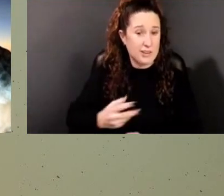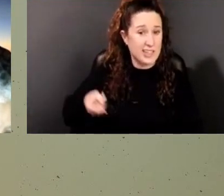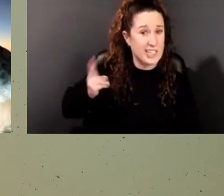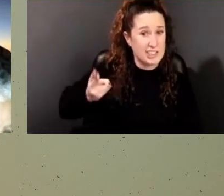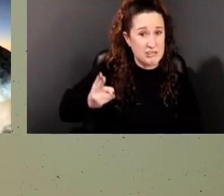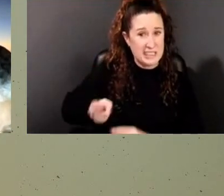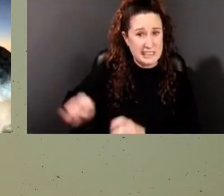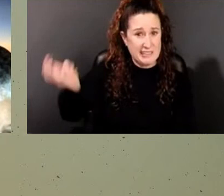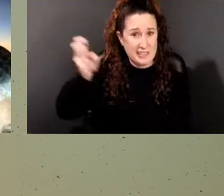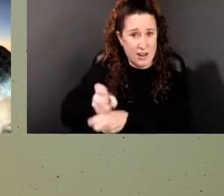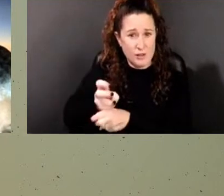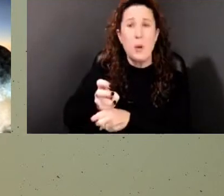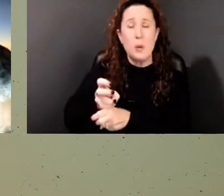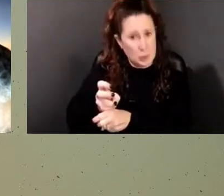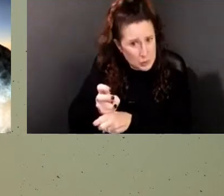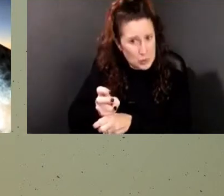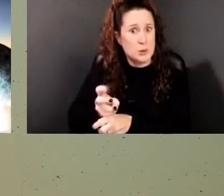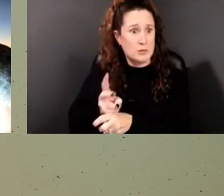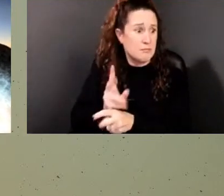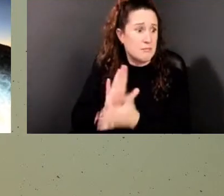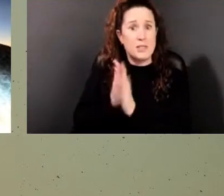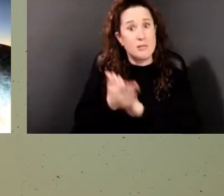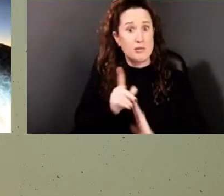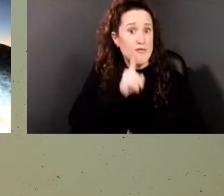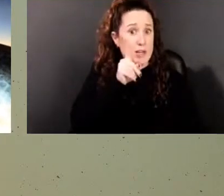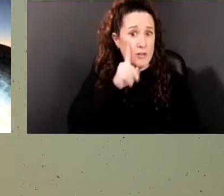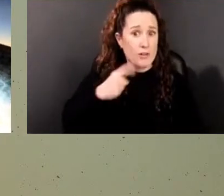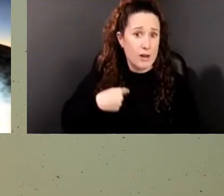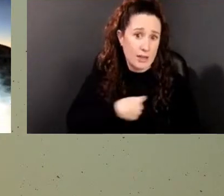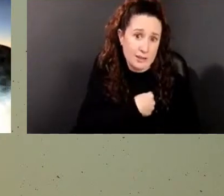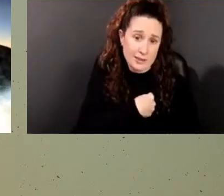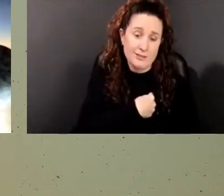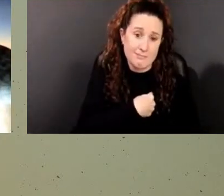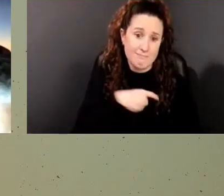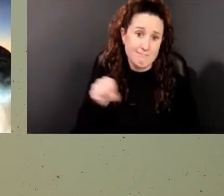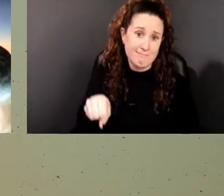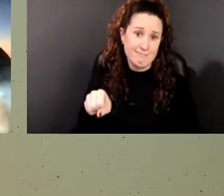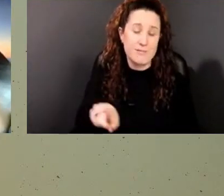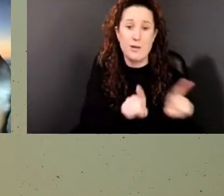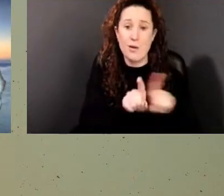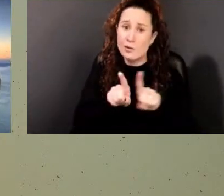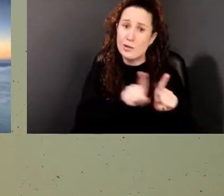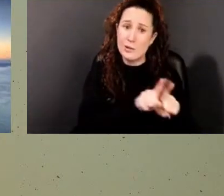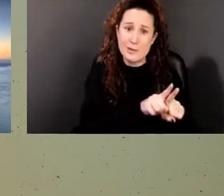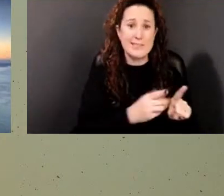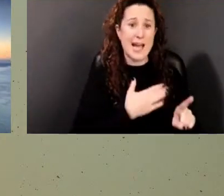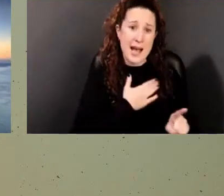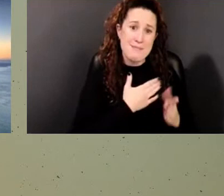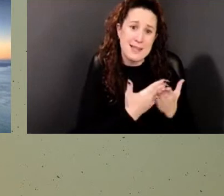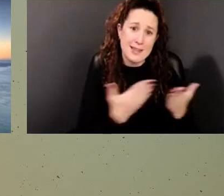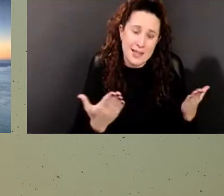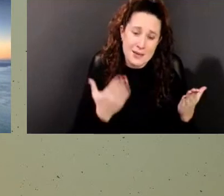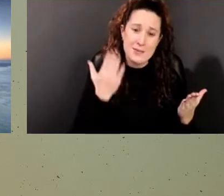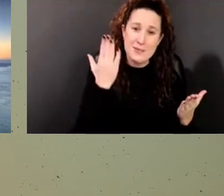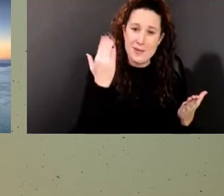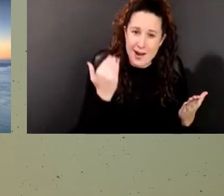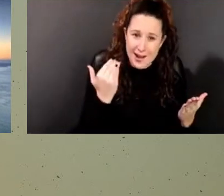it very real for us, and also is a happy thing and a discovery of